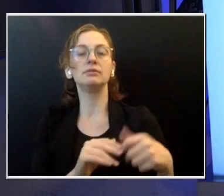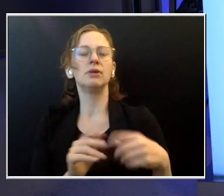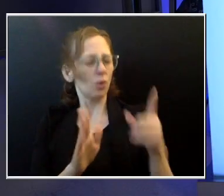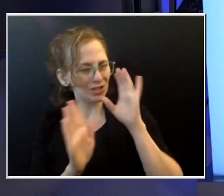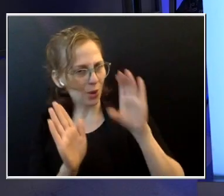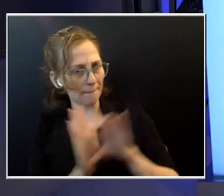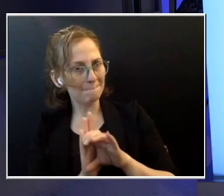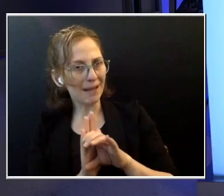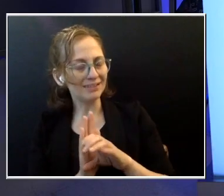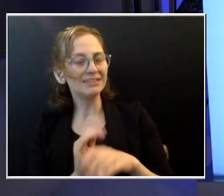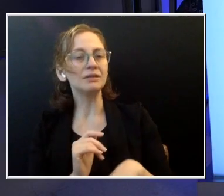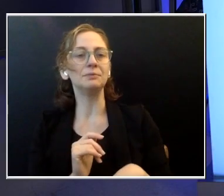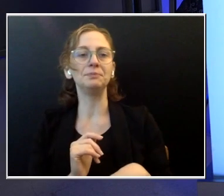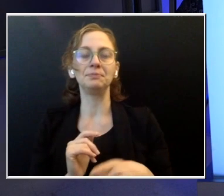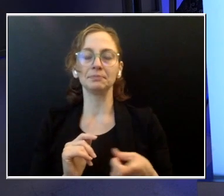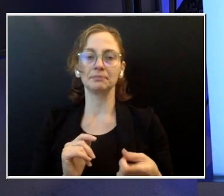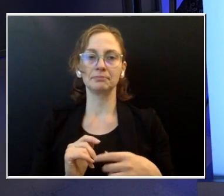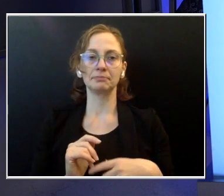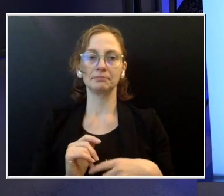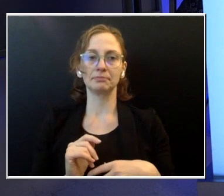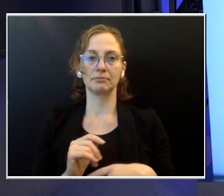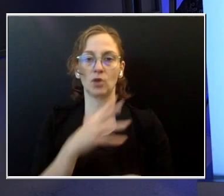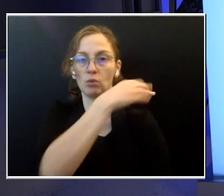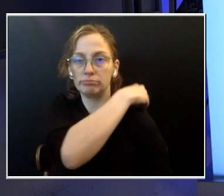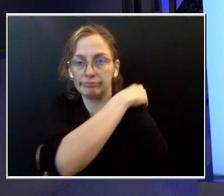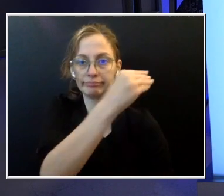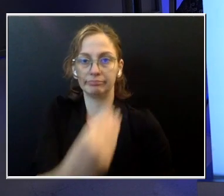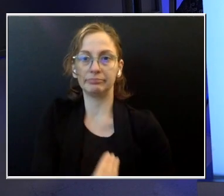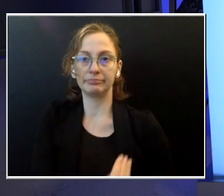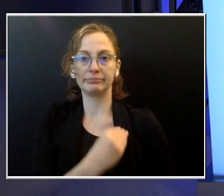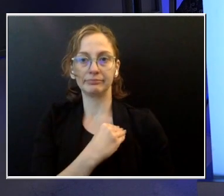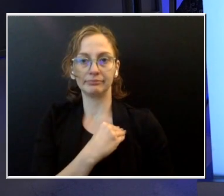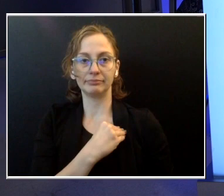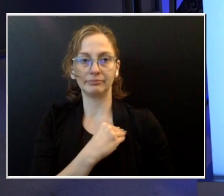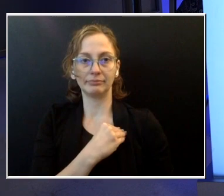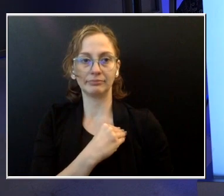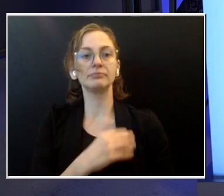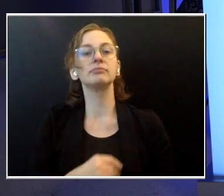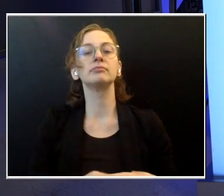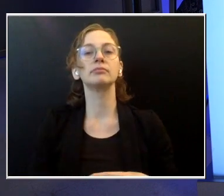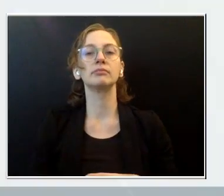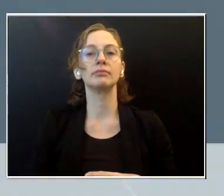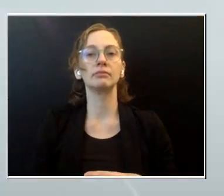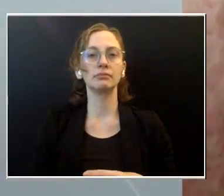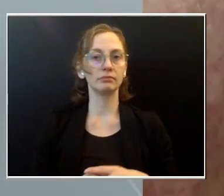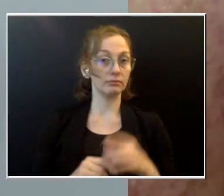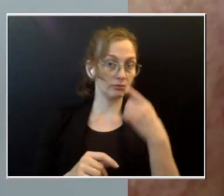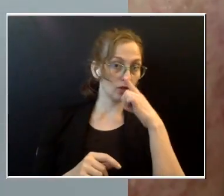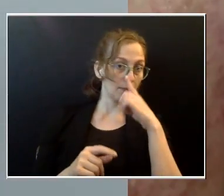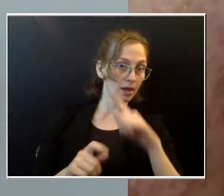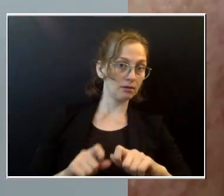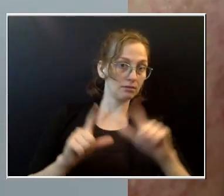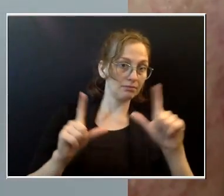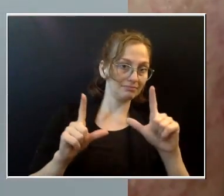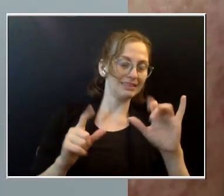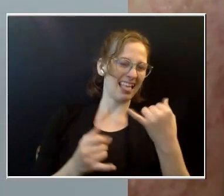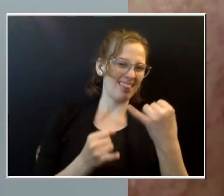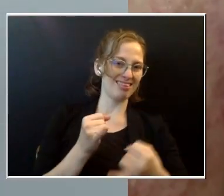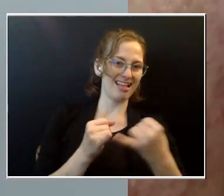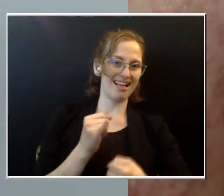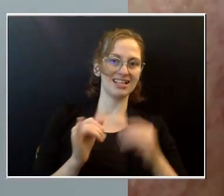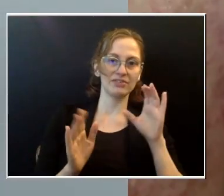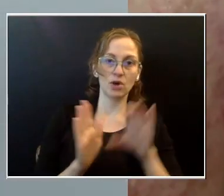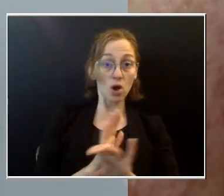it please. over. And that is... Can we pull that photo up? It's the final photo. This is what you're talking about,